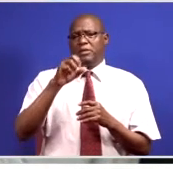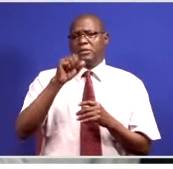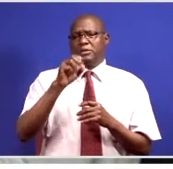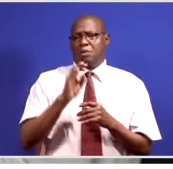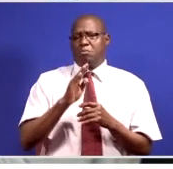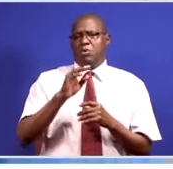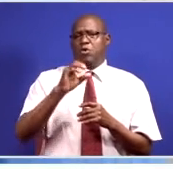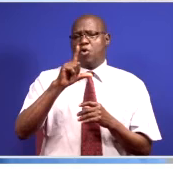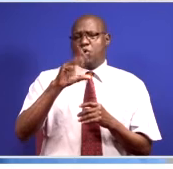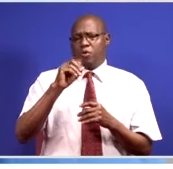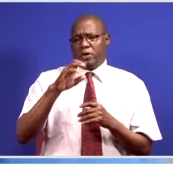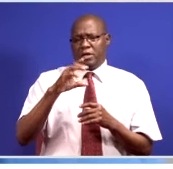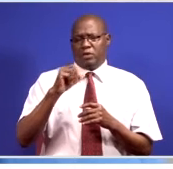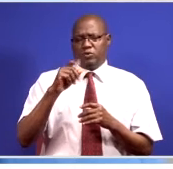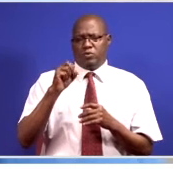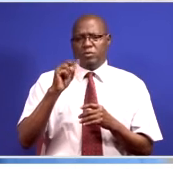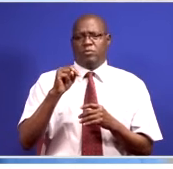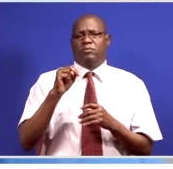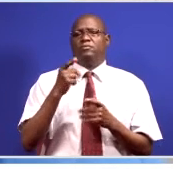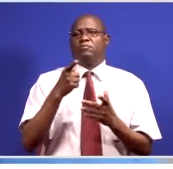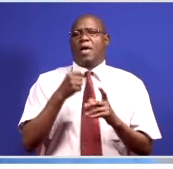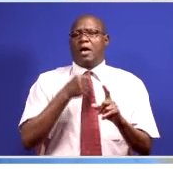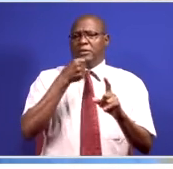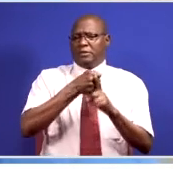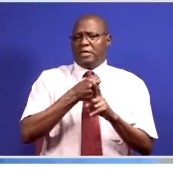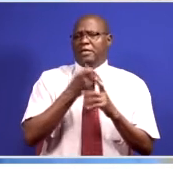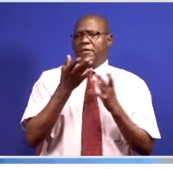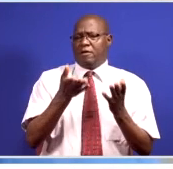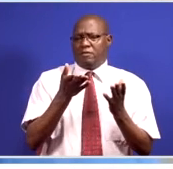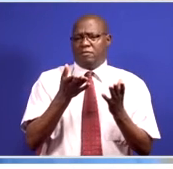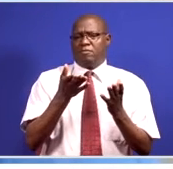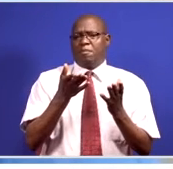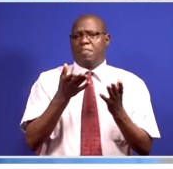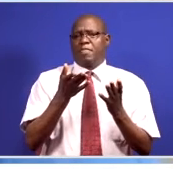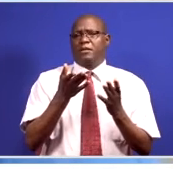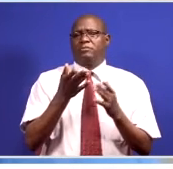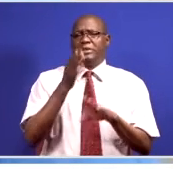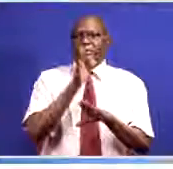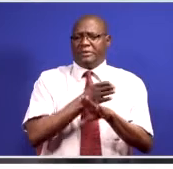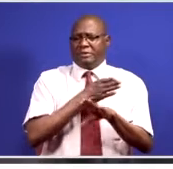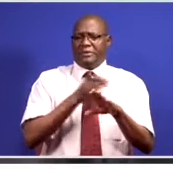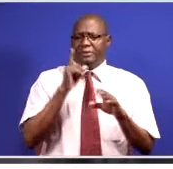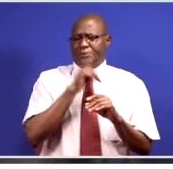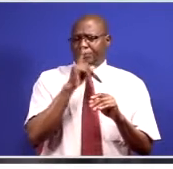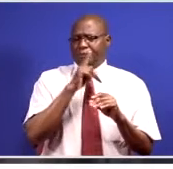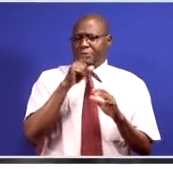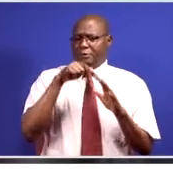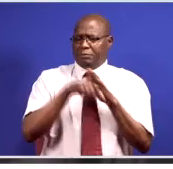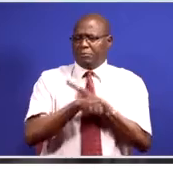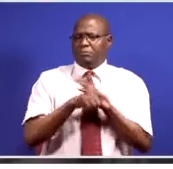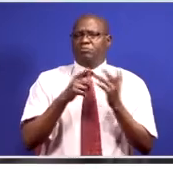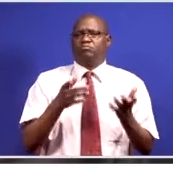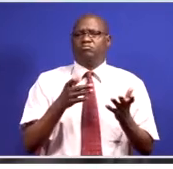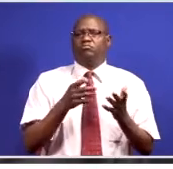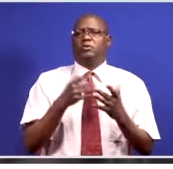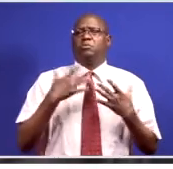to fall prey to the assailants after he was attacked and critically injured. Unfortunately, the attack, which was by perpetrators known to